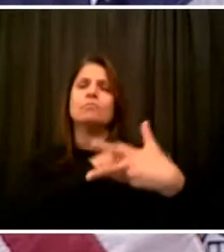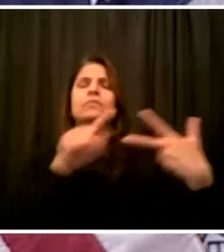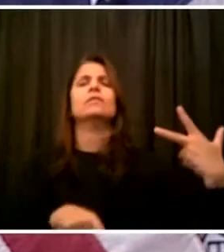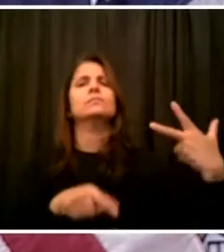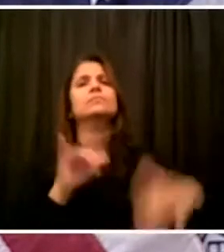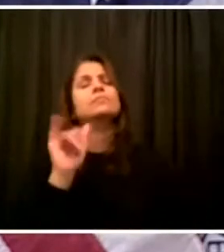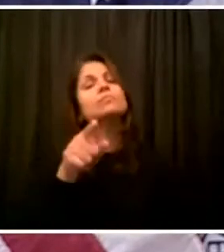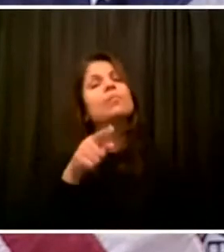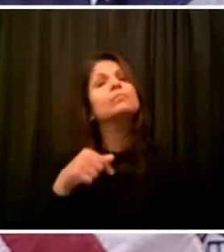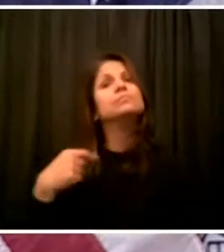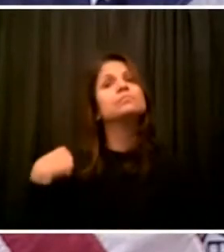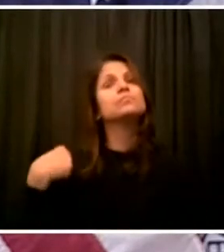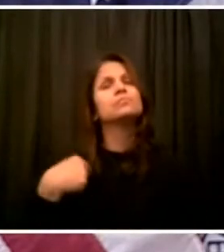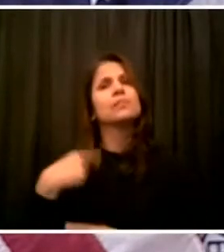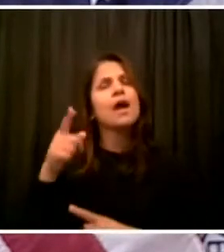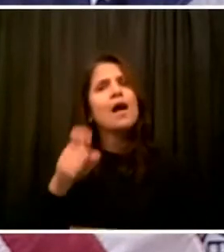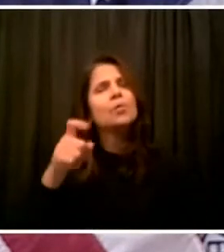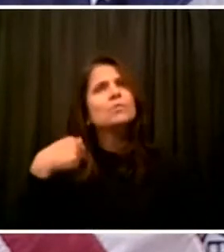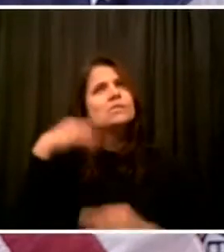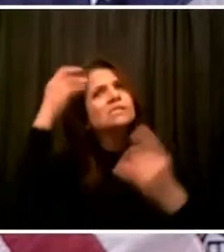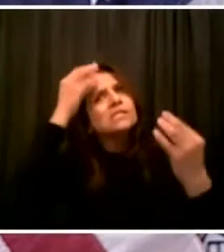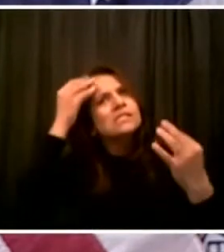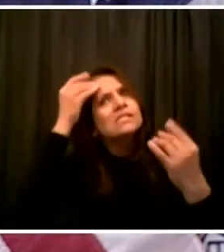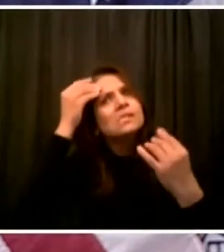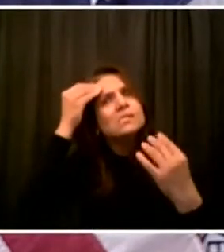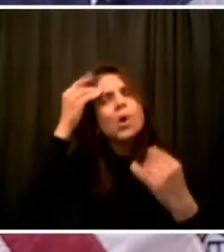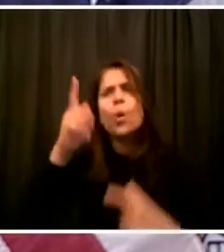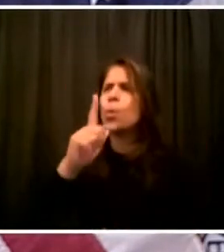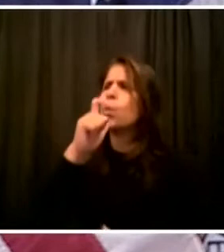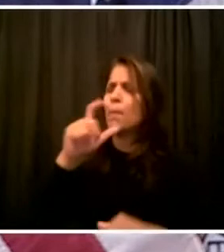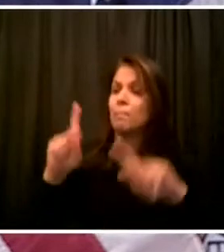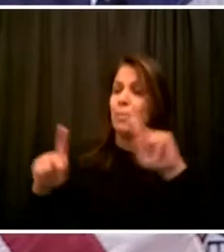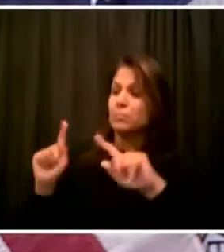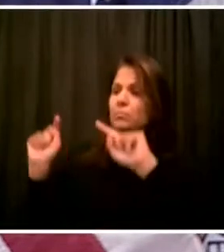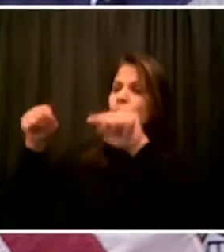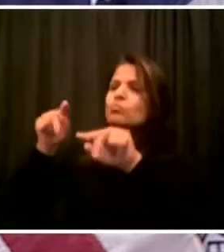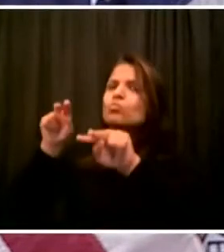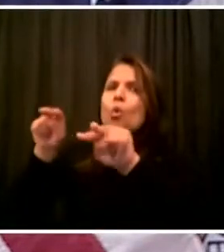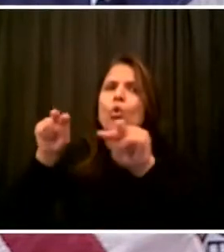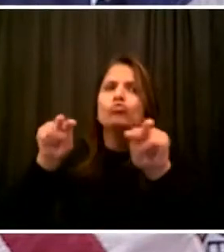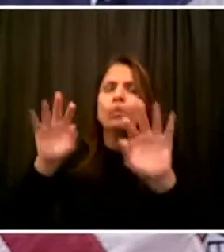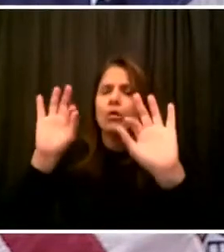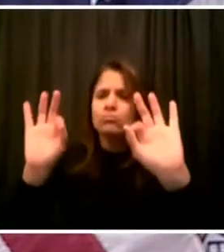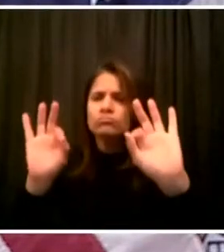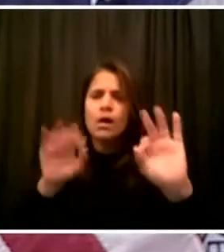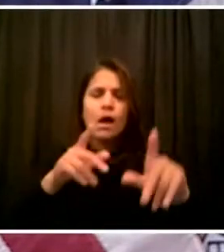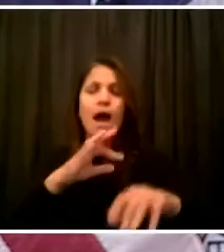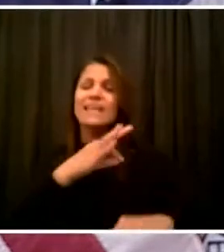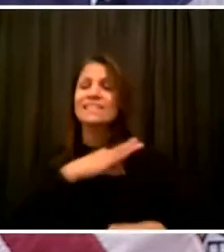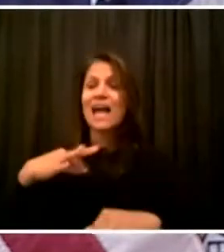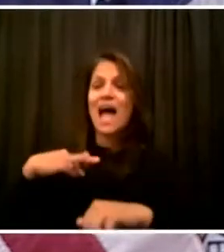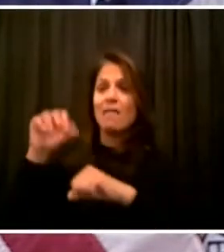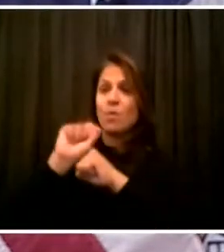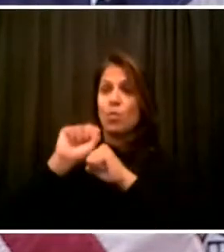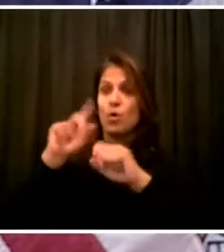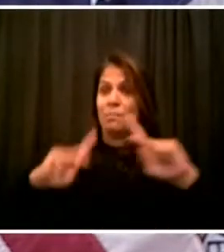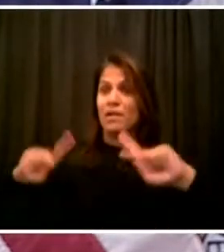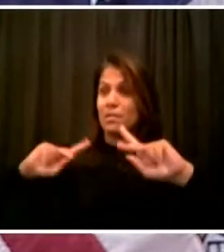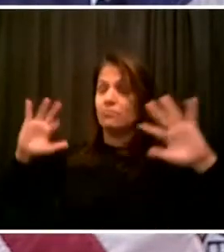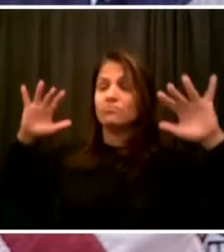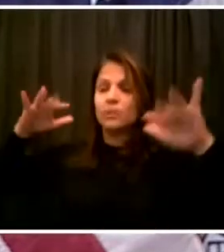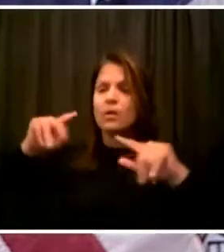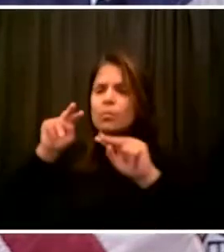businesses, because we would not want to start something and then have it get so loose that it caused a resurgence of the